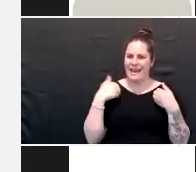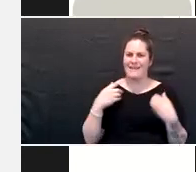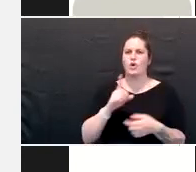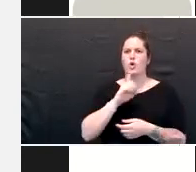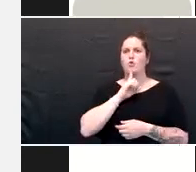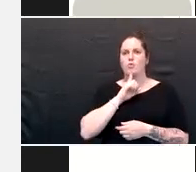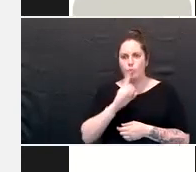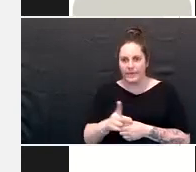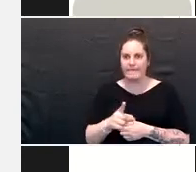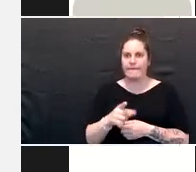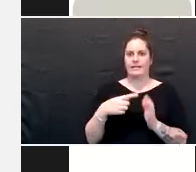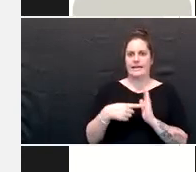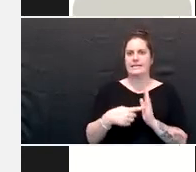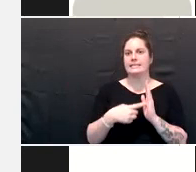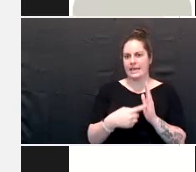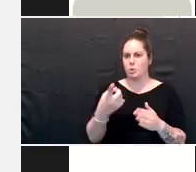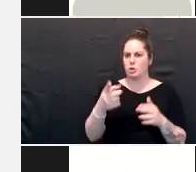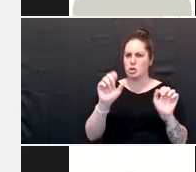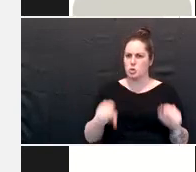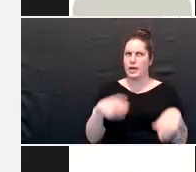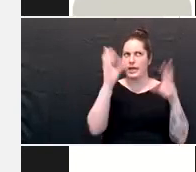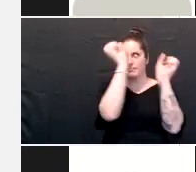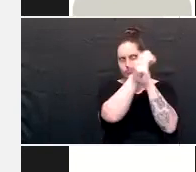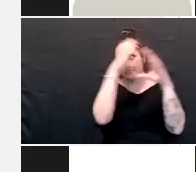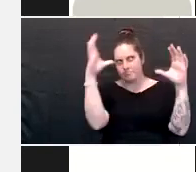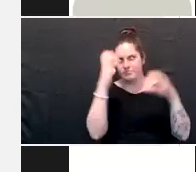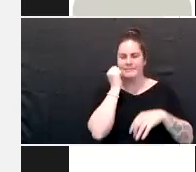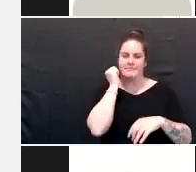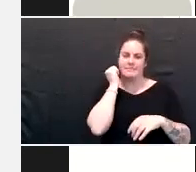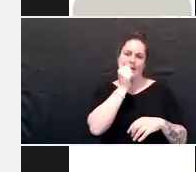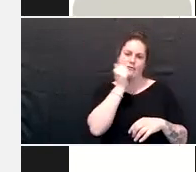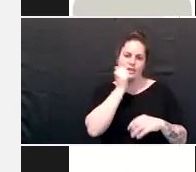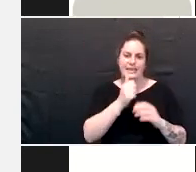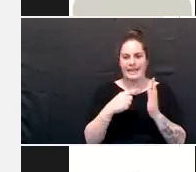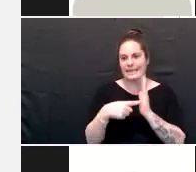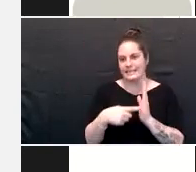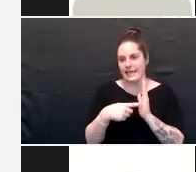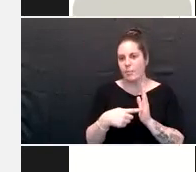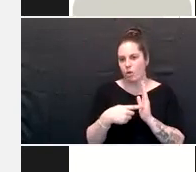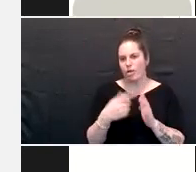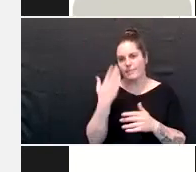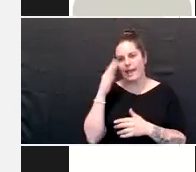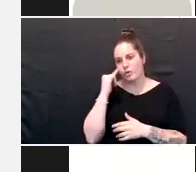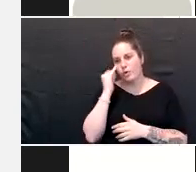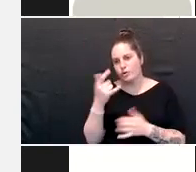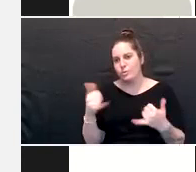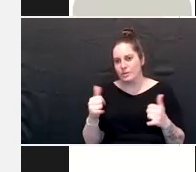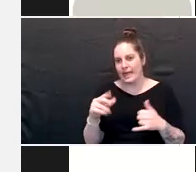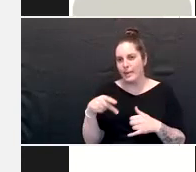you might relate to, kind of, an everyday kind of thing. Although I don't know if you play pool every day, but I think you can get the